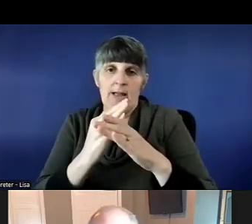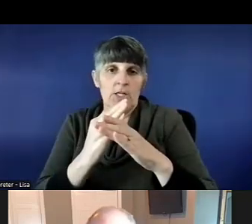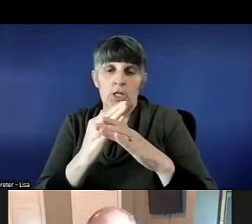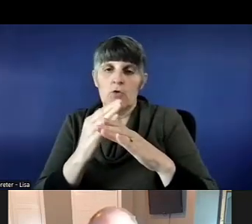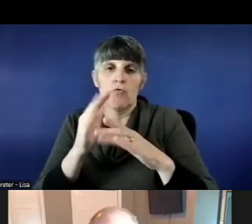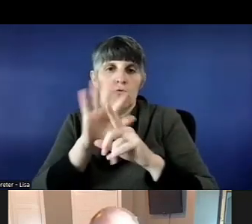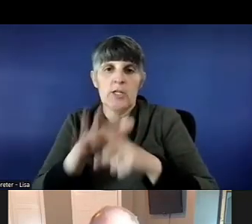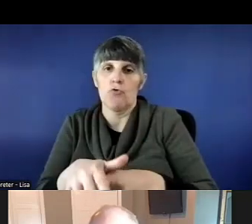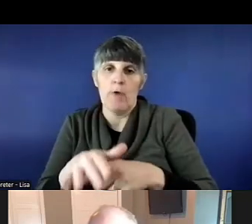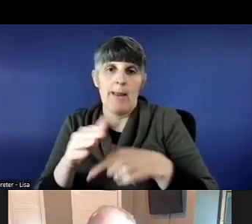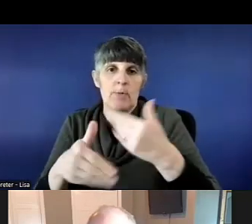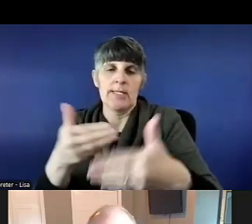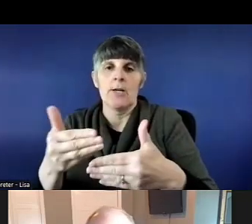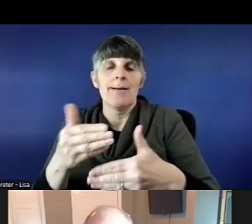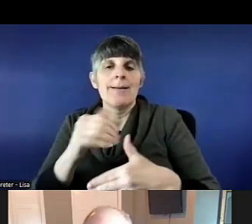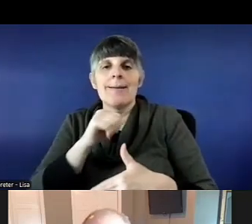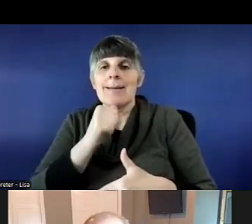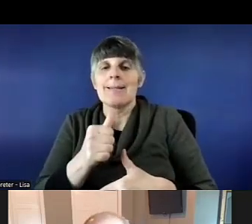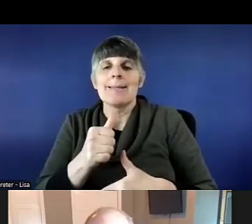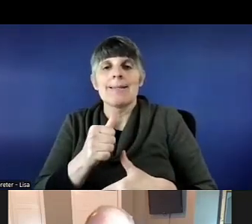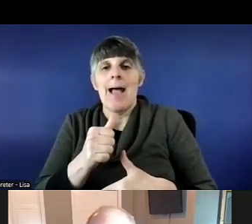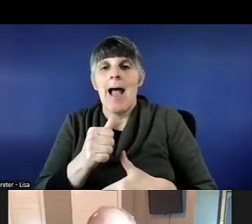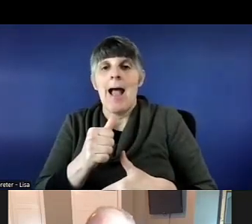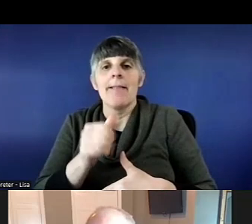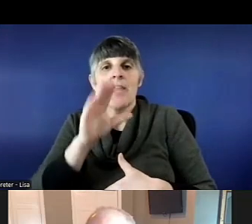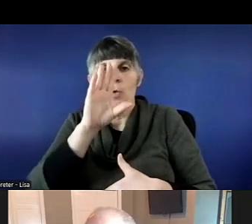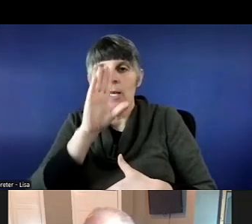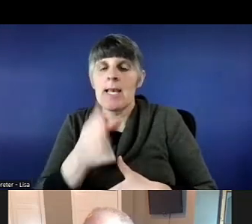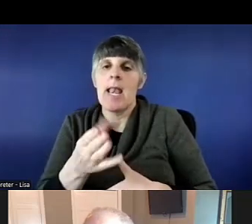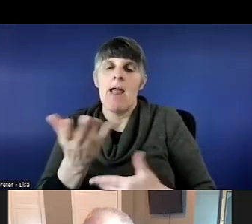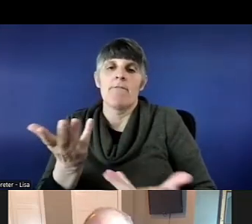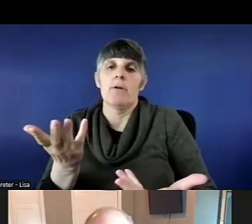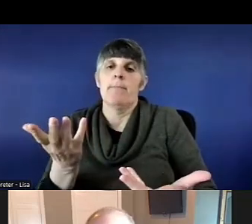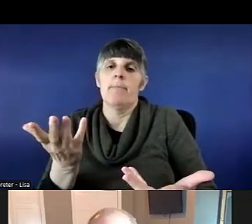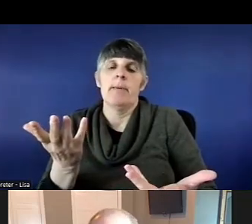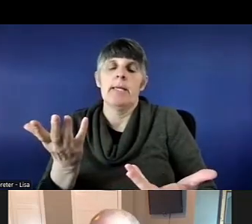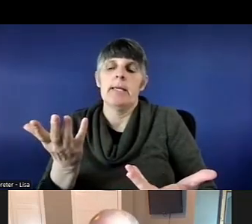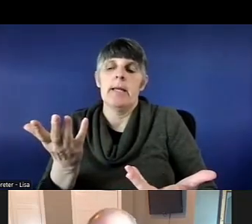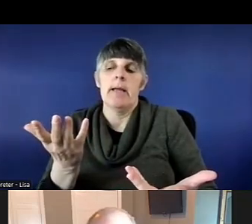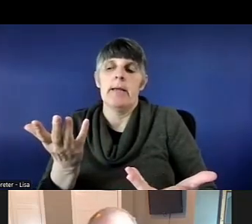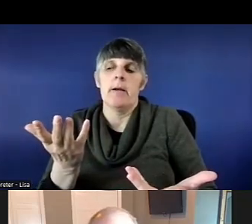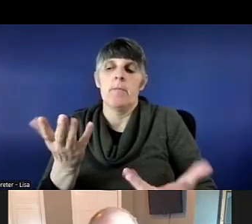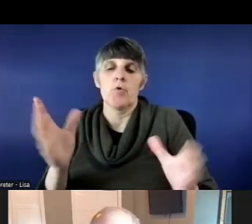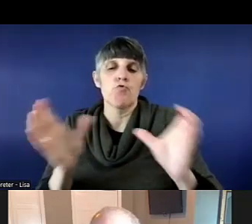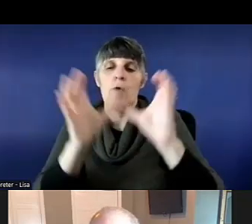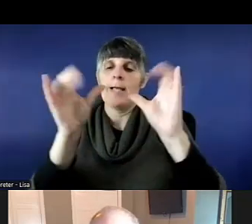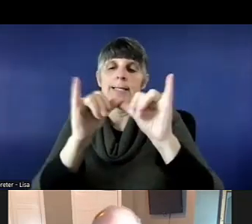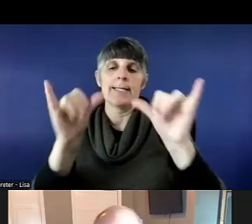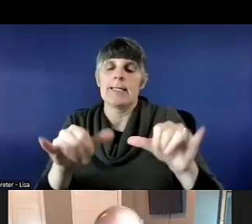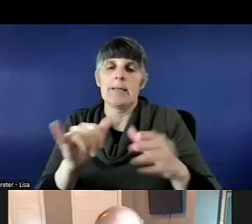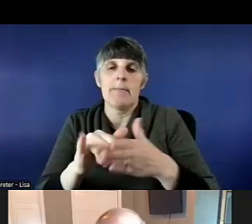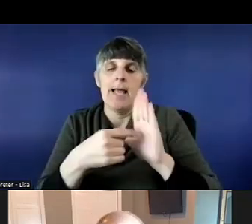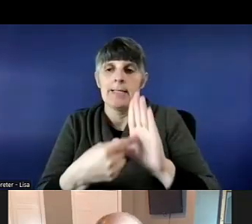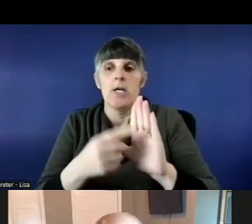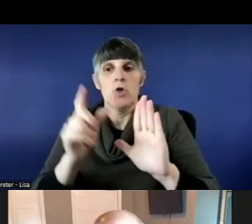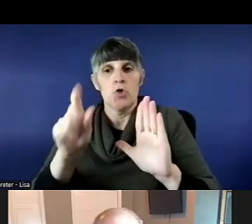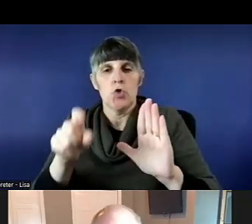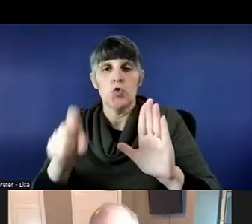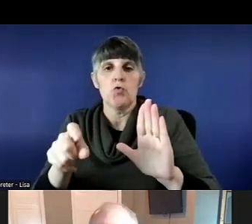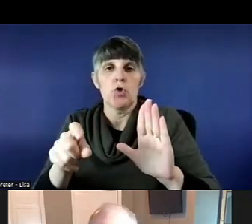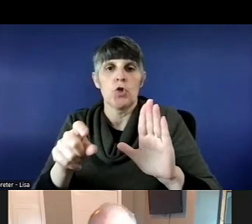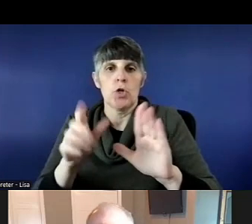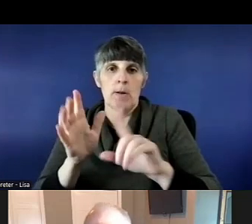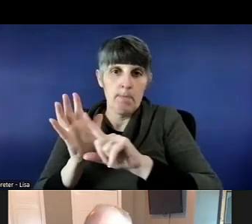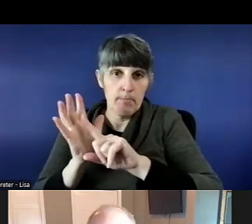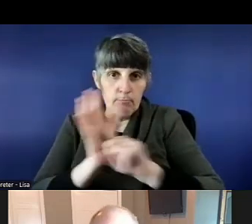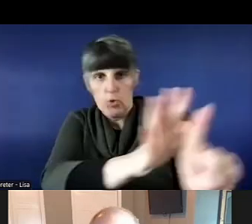restraint procedures. In other words, there would never be a crisis system which says you should sort of push